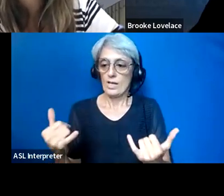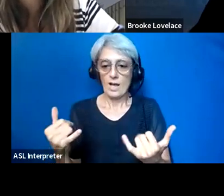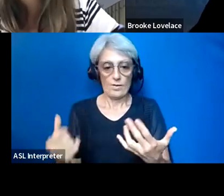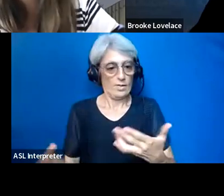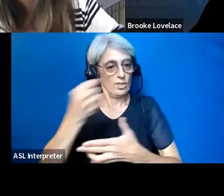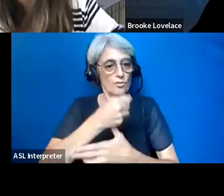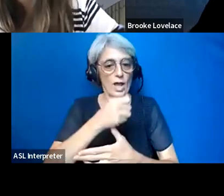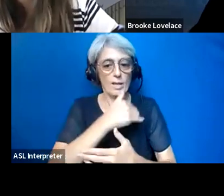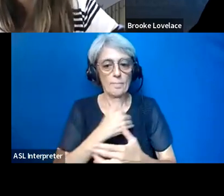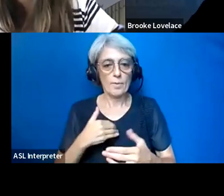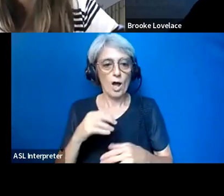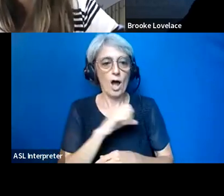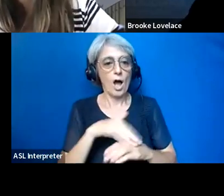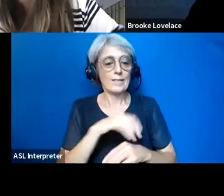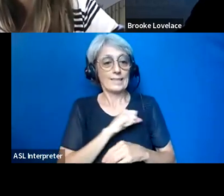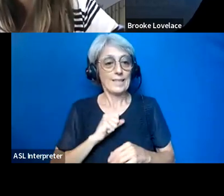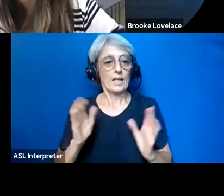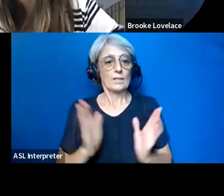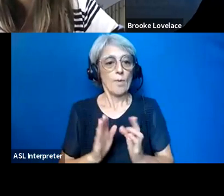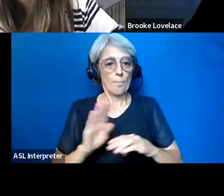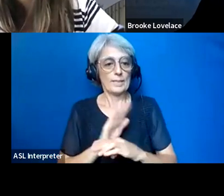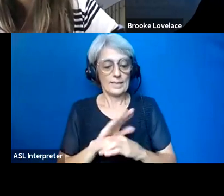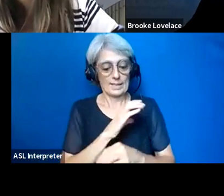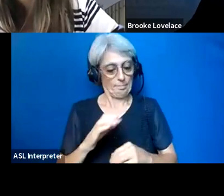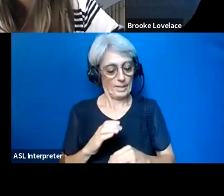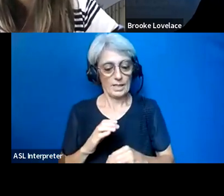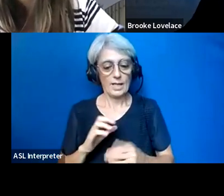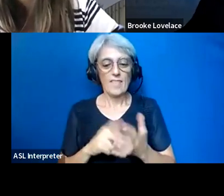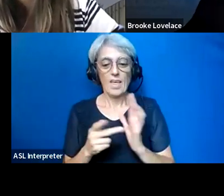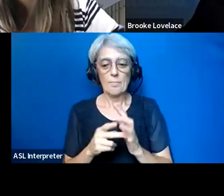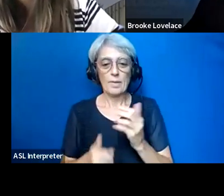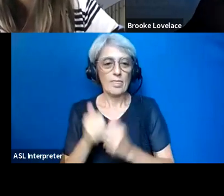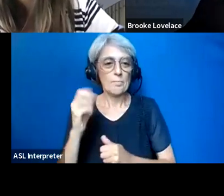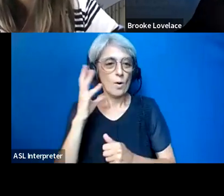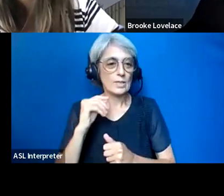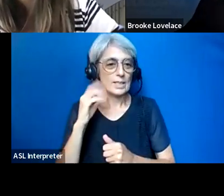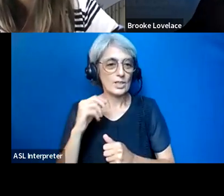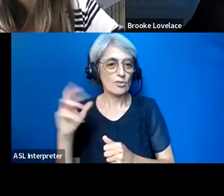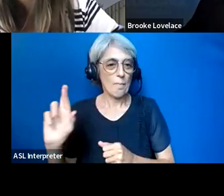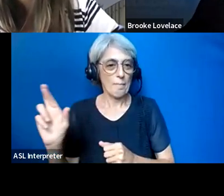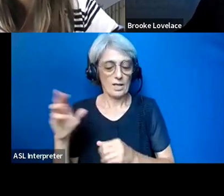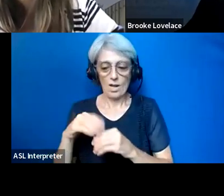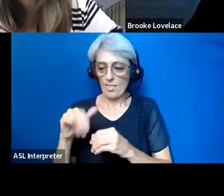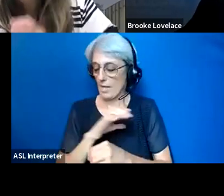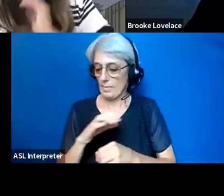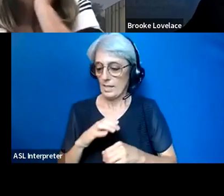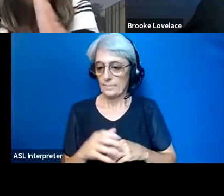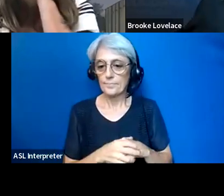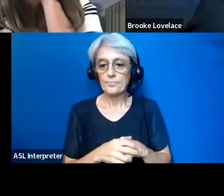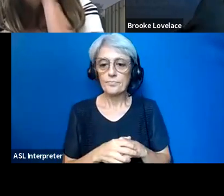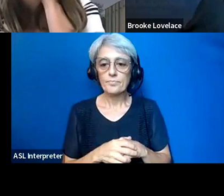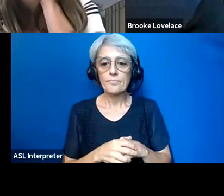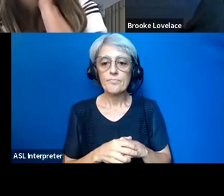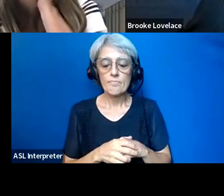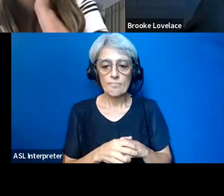on the Senate Small Business Committee. That just means that she's the most senior Republican on that committee. If we were in the majority, it would be